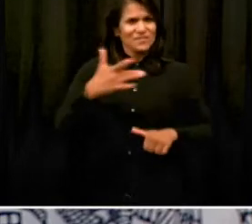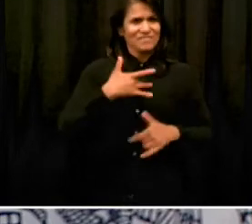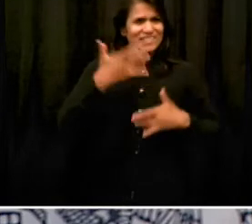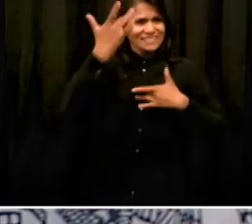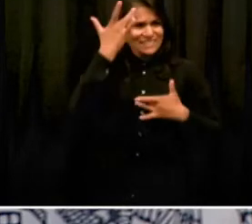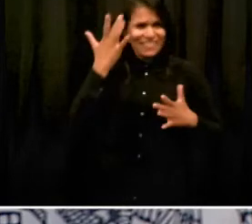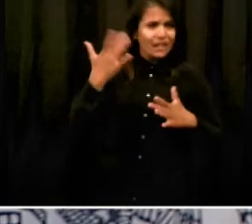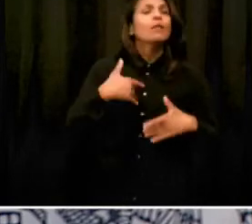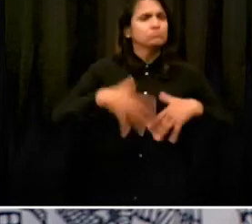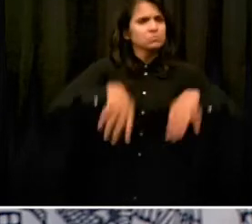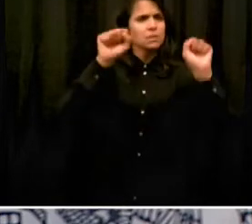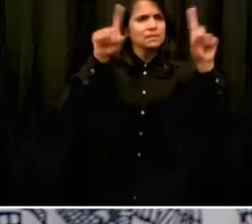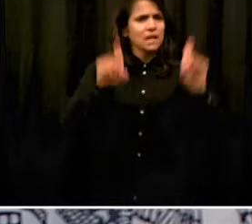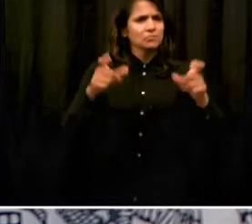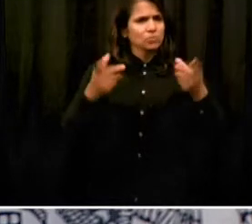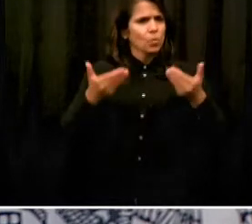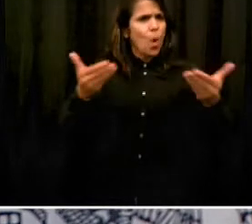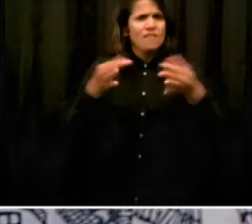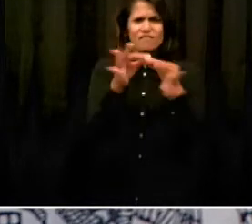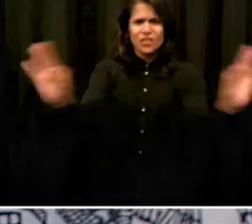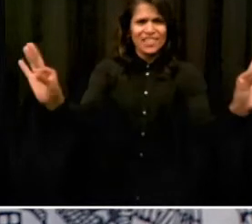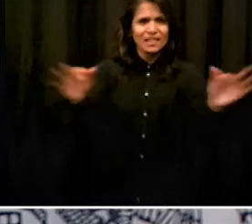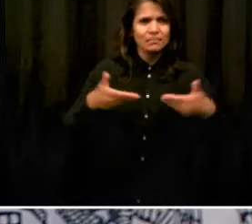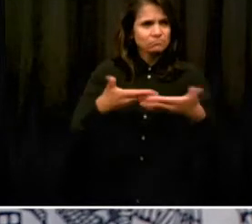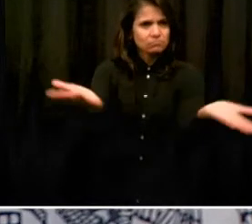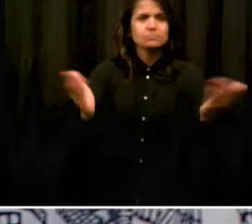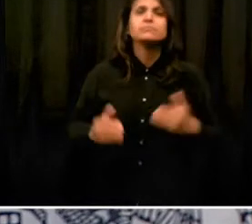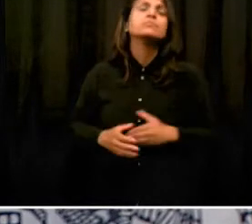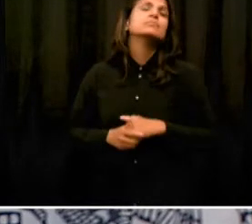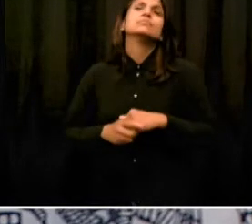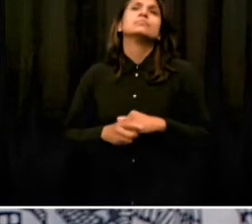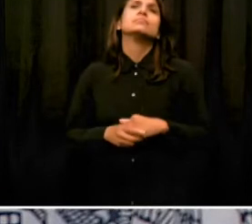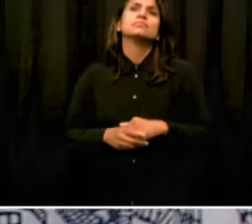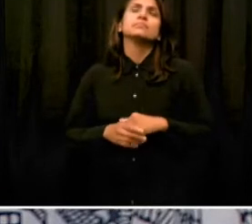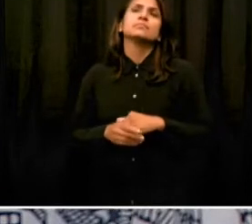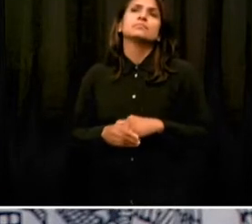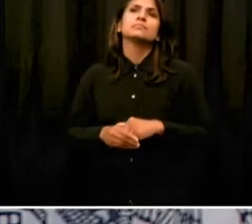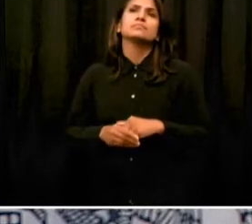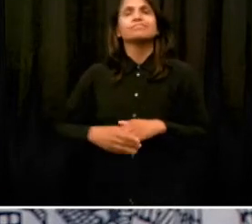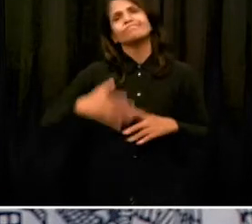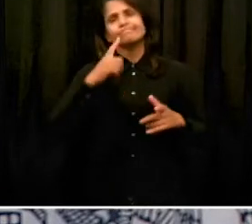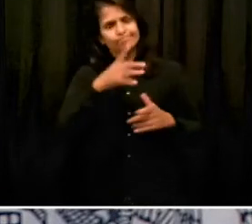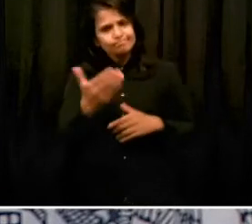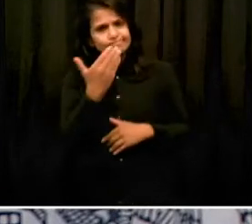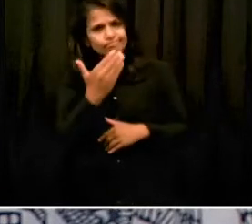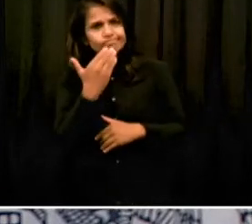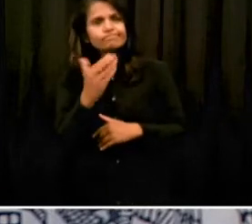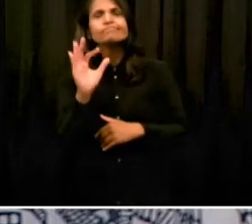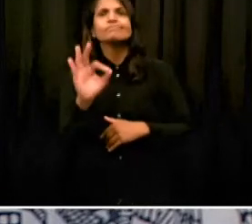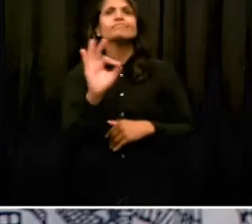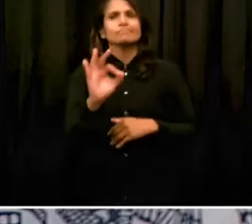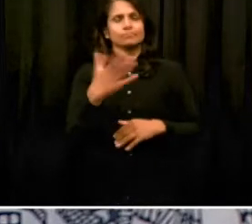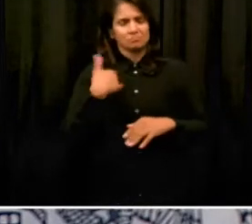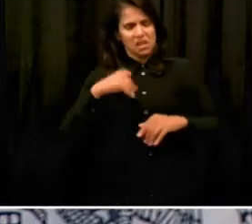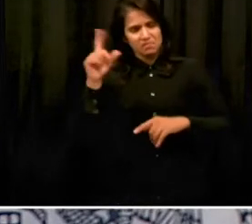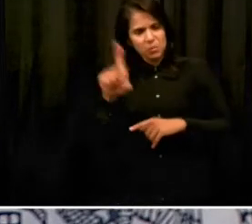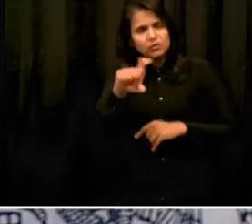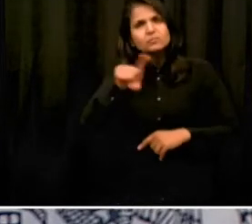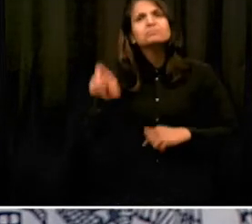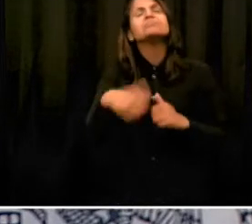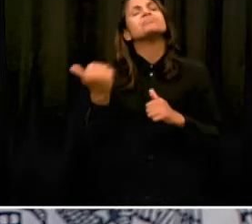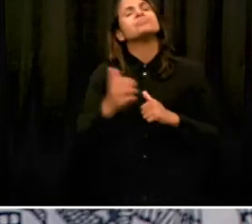Okay, thank you. Different topic. The police commissioner was on live with us at 10:10 wins this morning, and